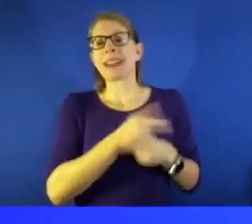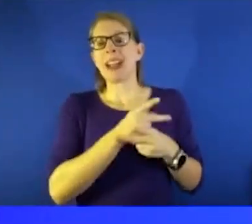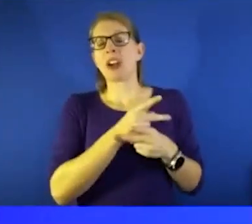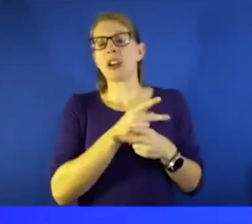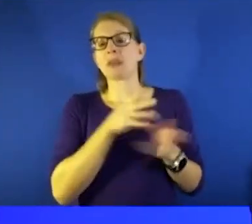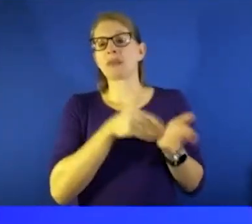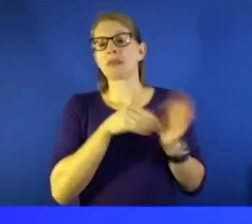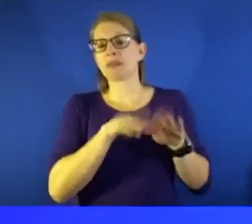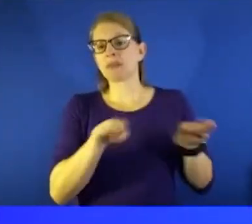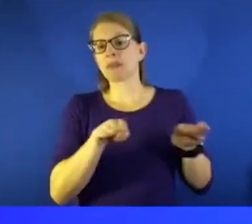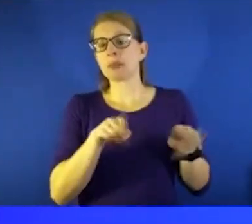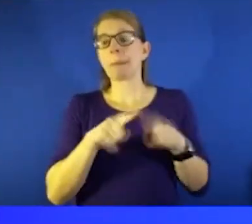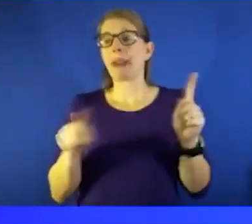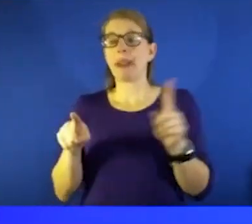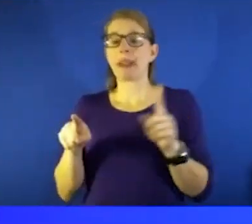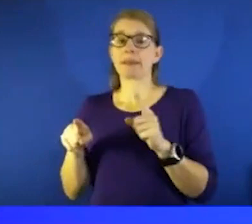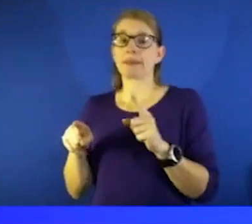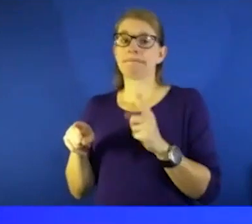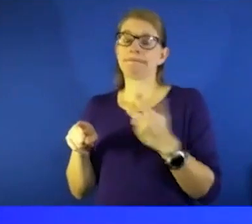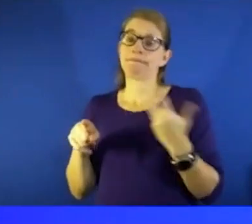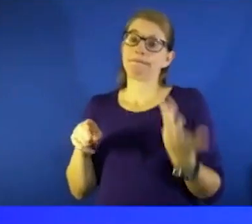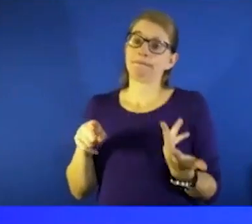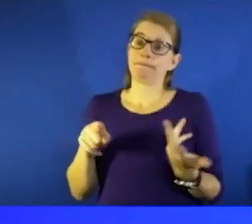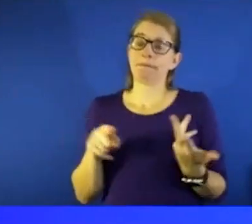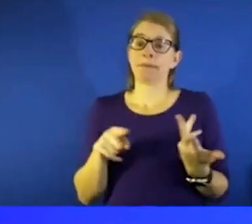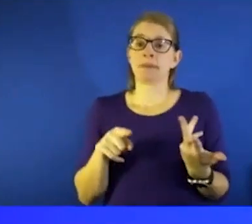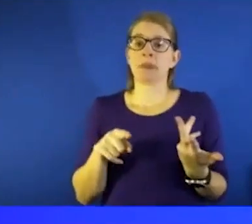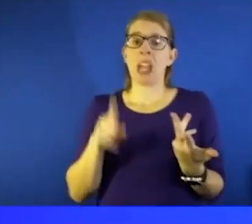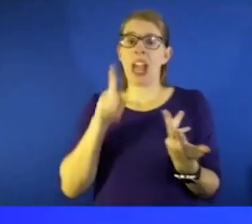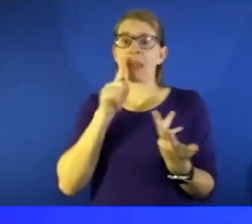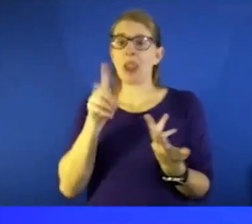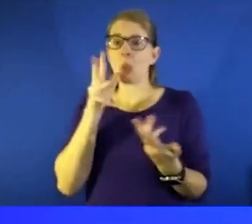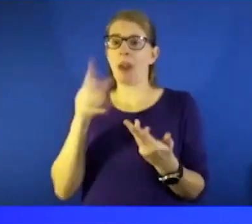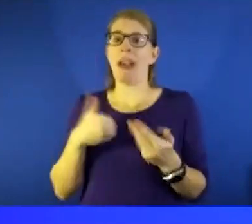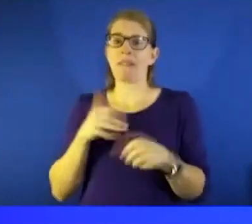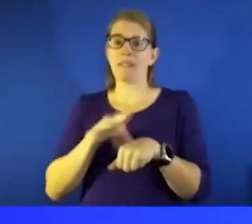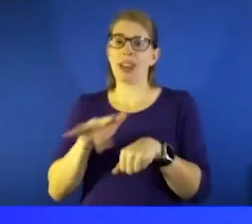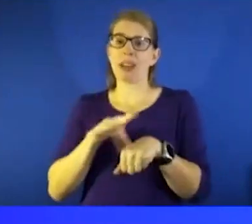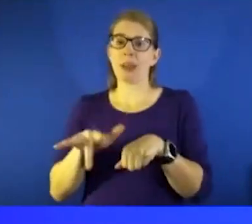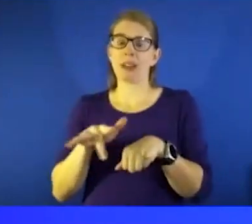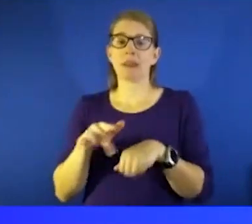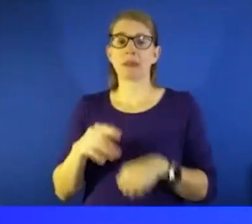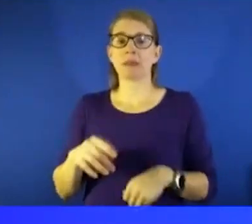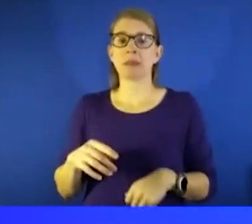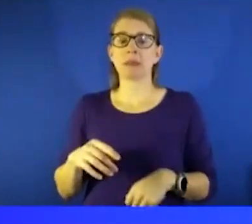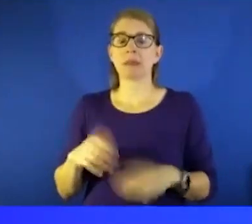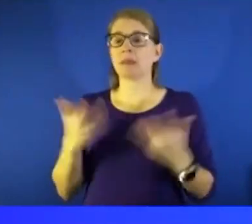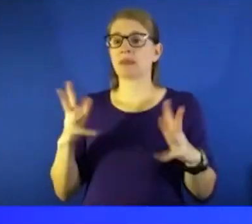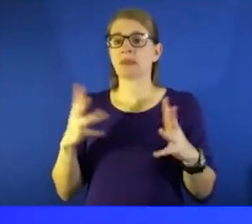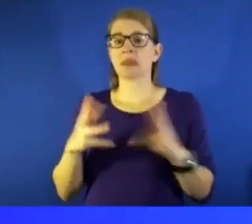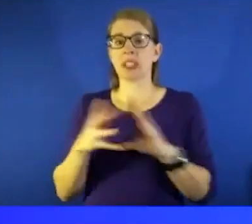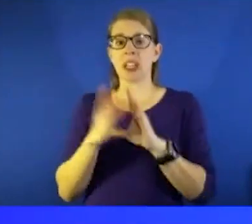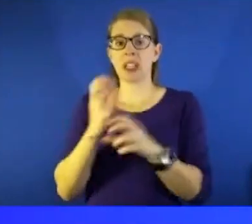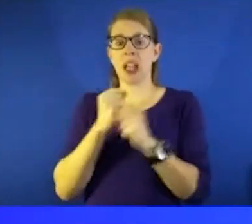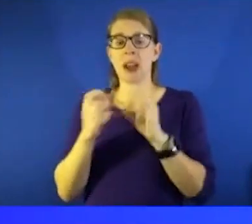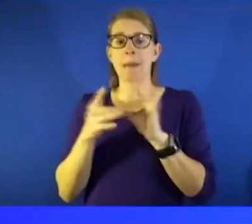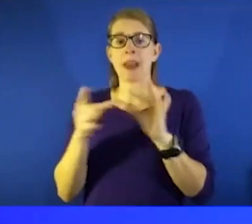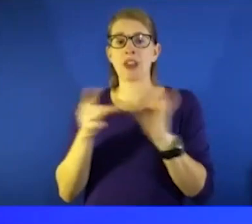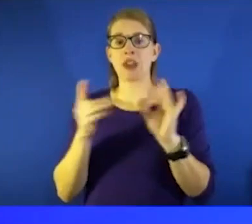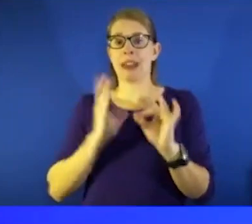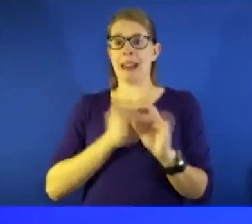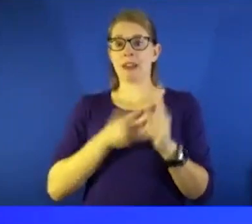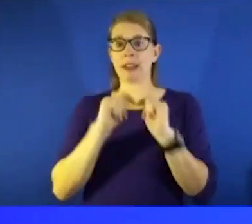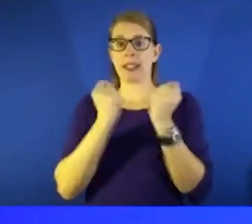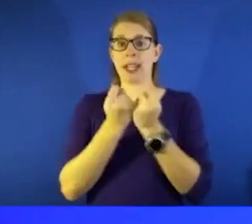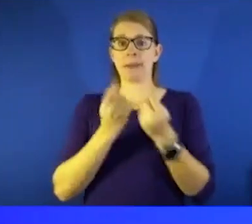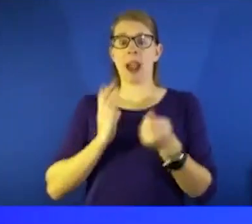of the area. I think that there's going to be wide availability. You know, I got a message from my team that our schedules are already starting to fill up, which